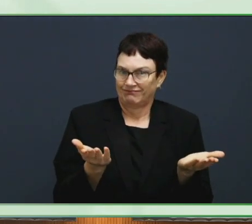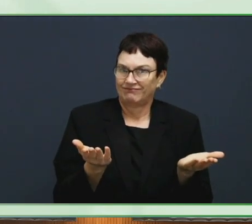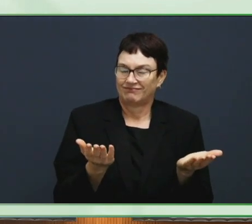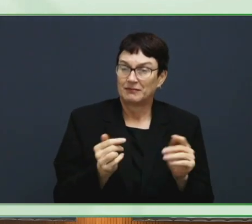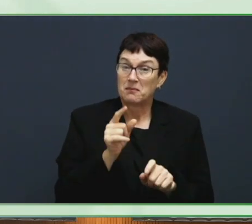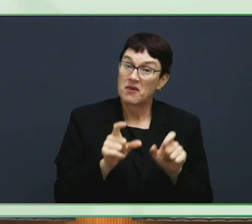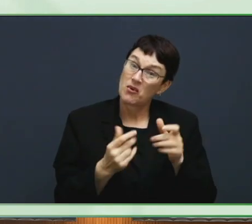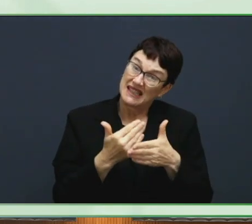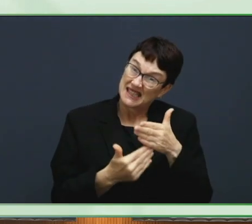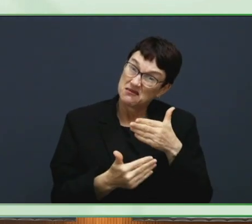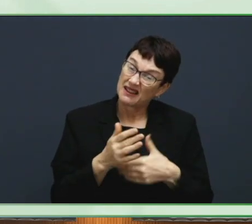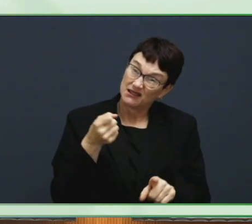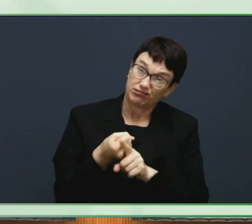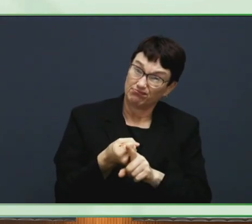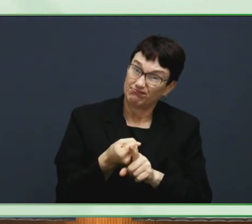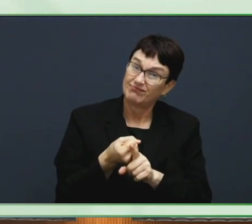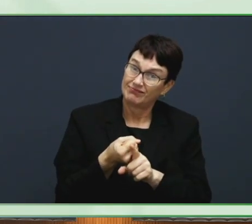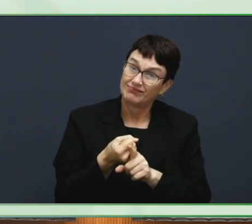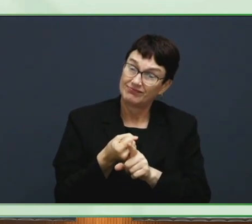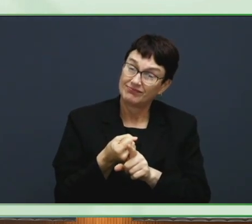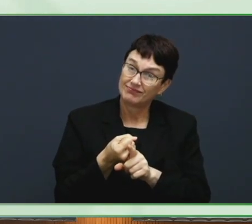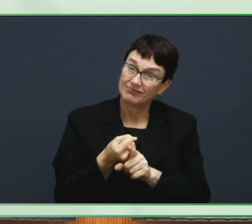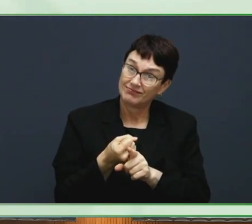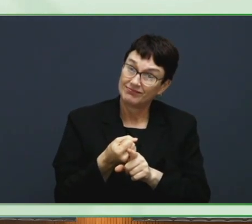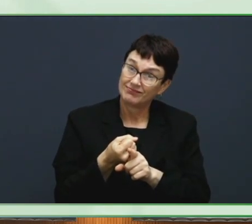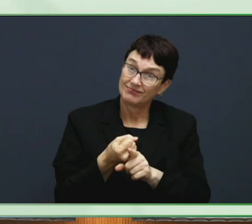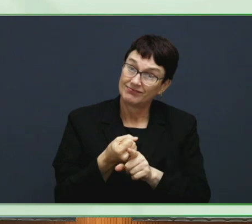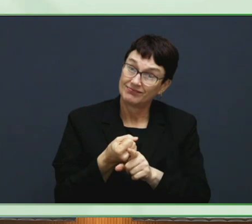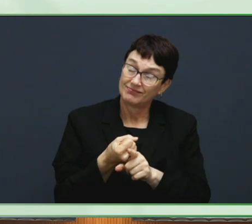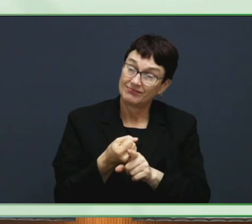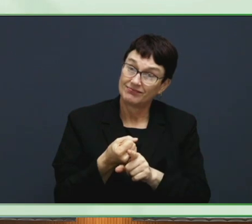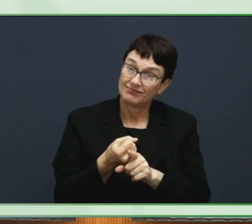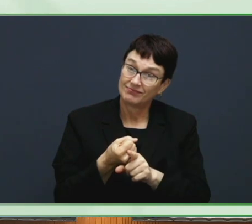disabilities were disproportionately affected.